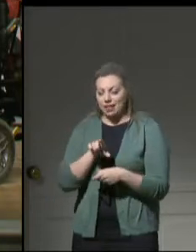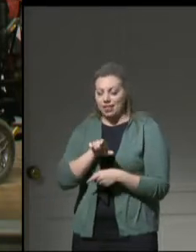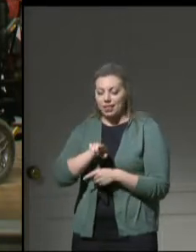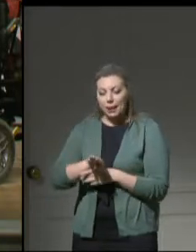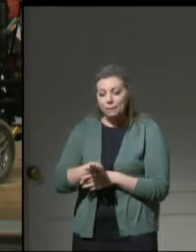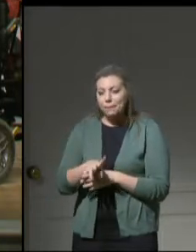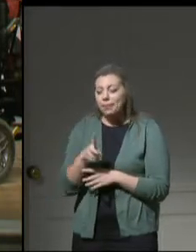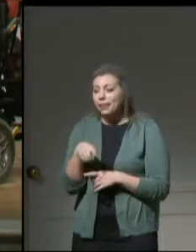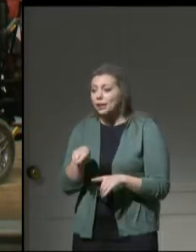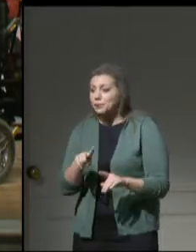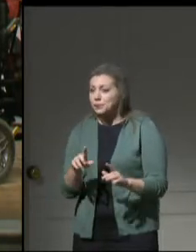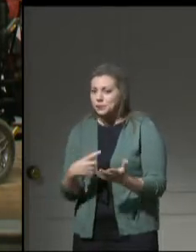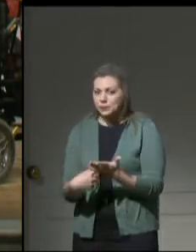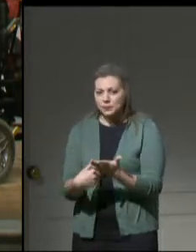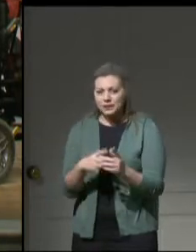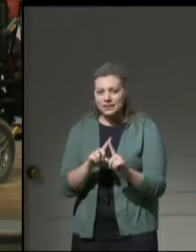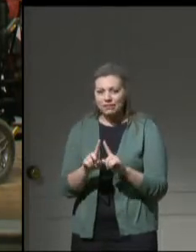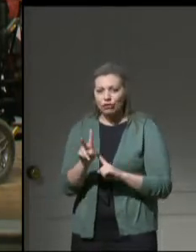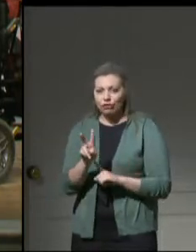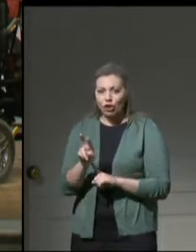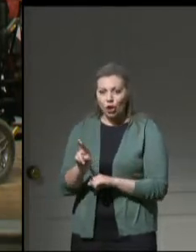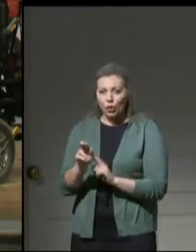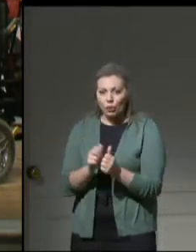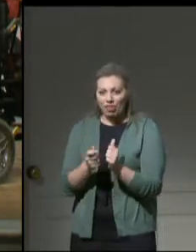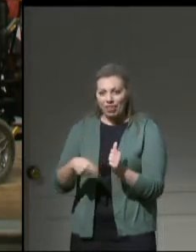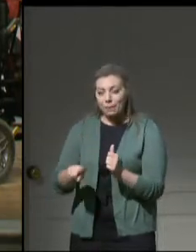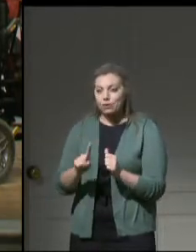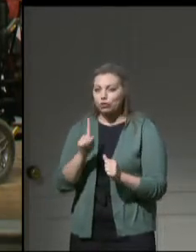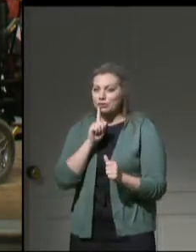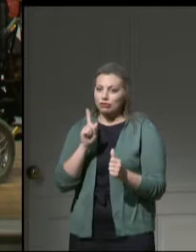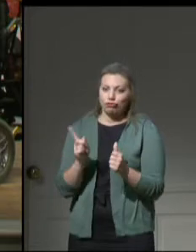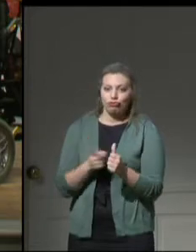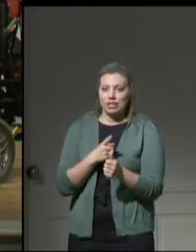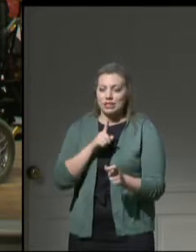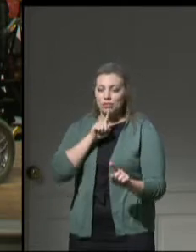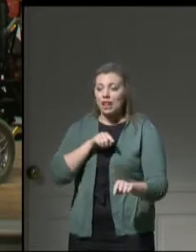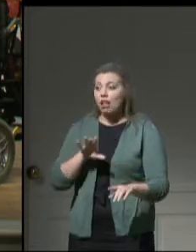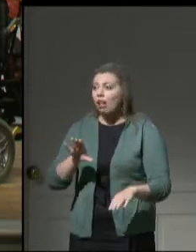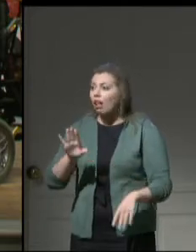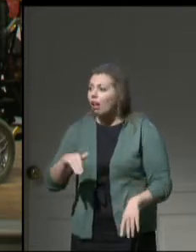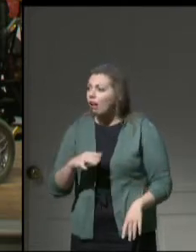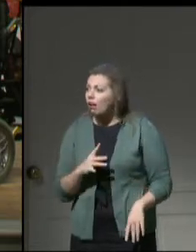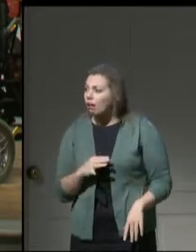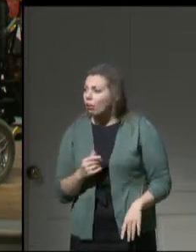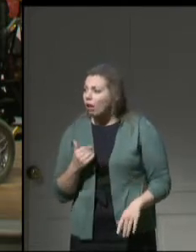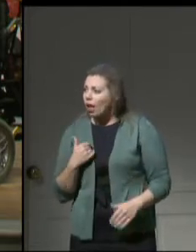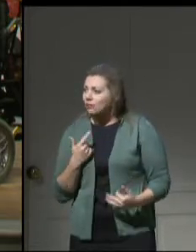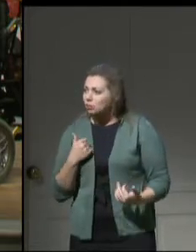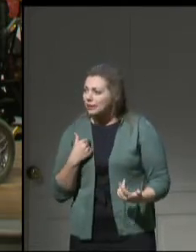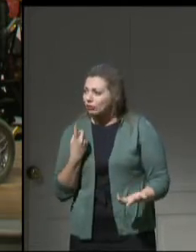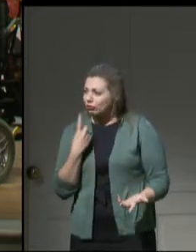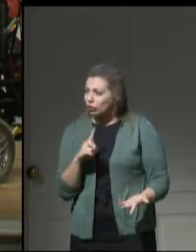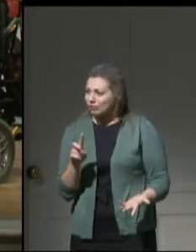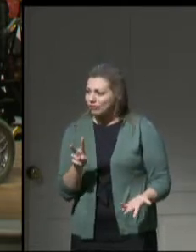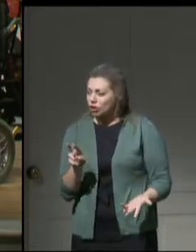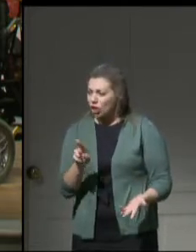labs to discuss virtual reality with them. Their very first reaction is, hey, it's really cool that you have me here for VR,